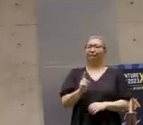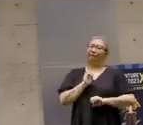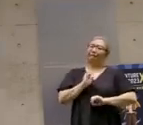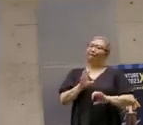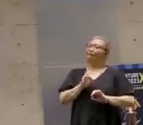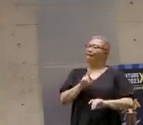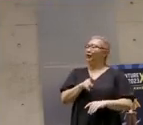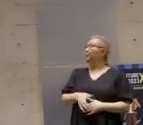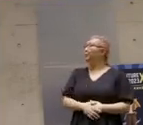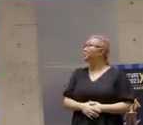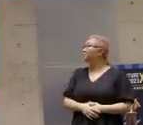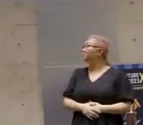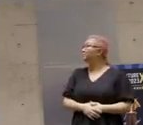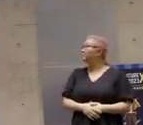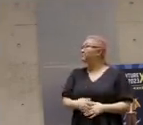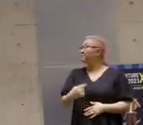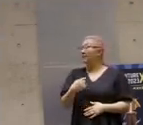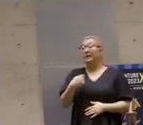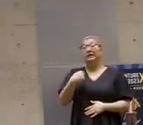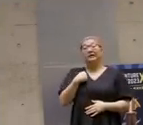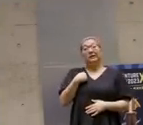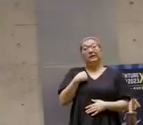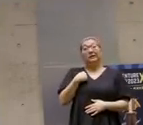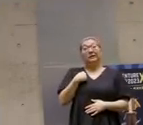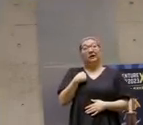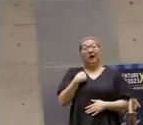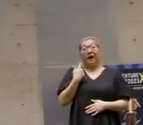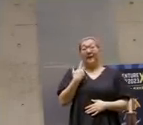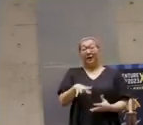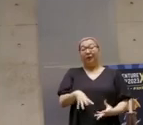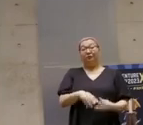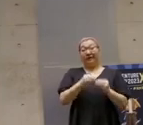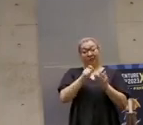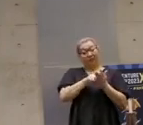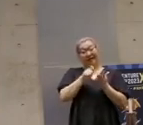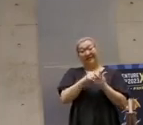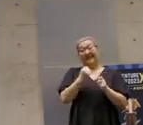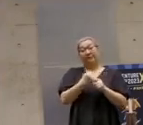have been writing games for over 40 years.